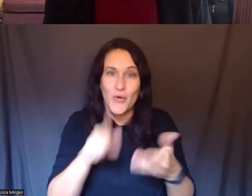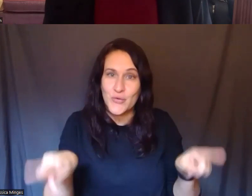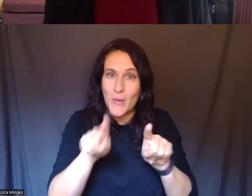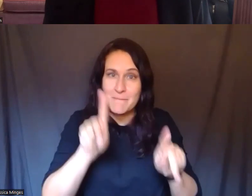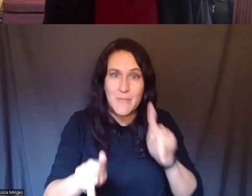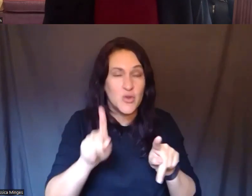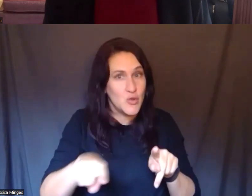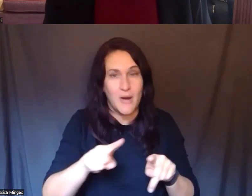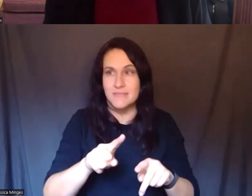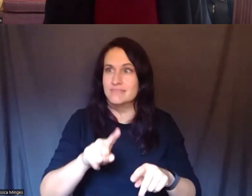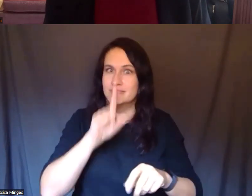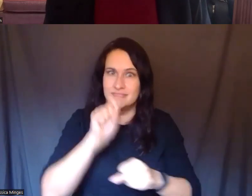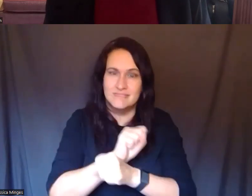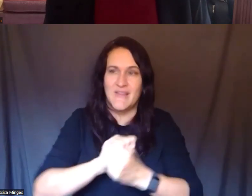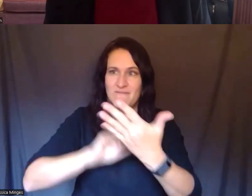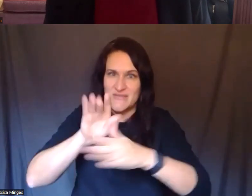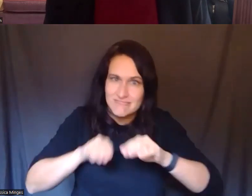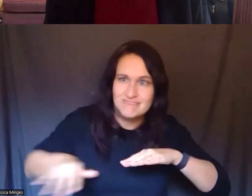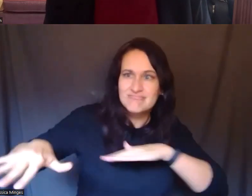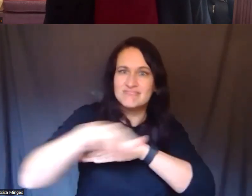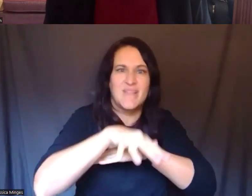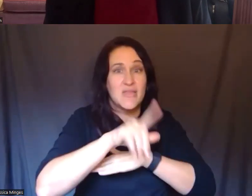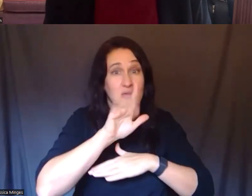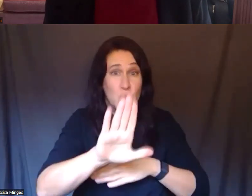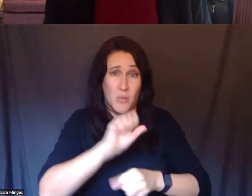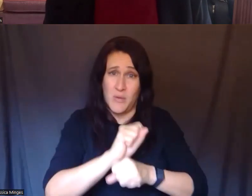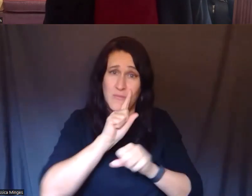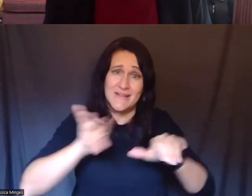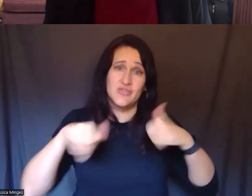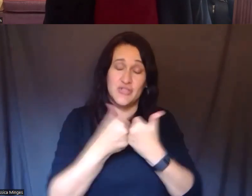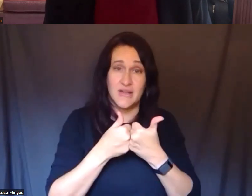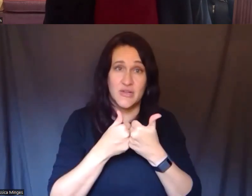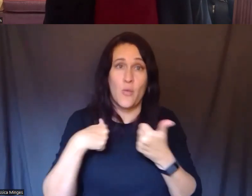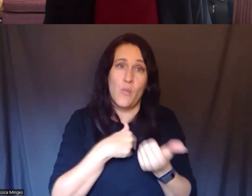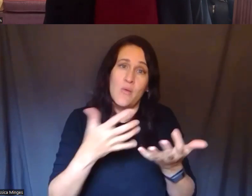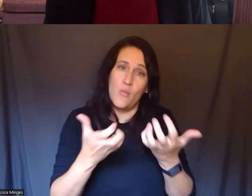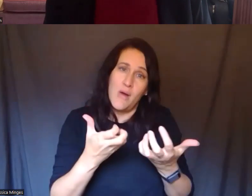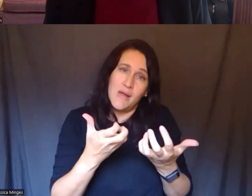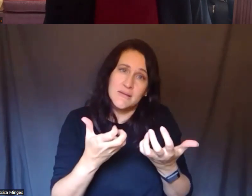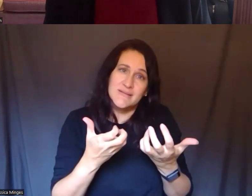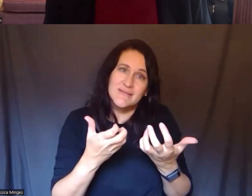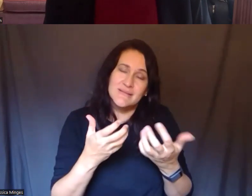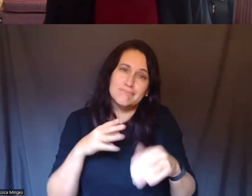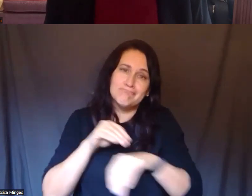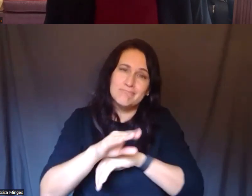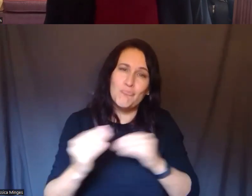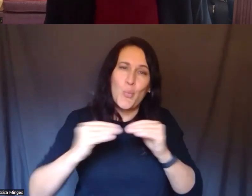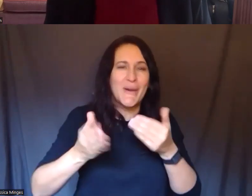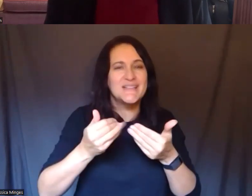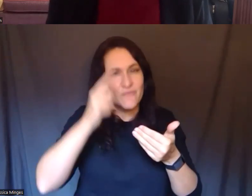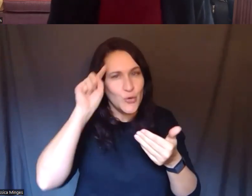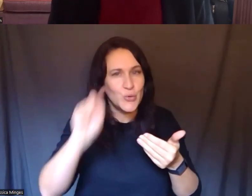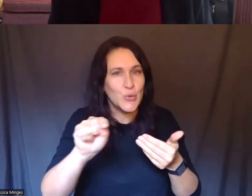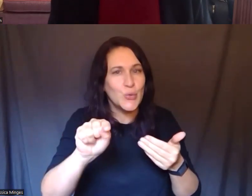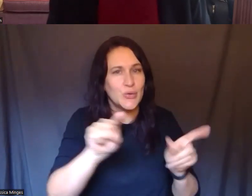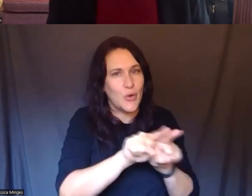the ground. And the work that you do is really challenging. And we want to make this easier for you as well as